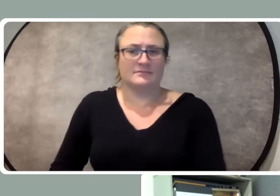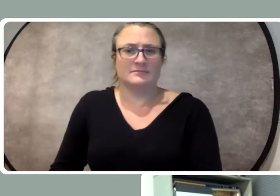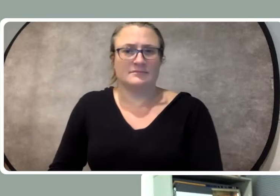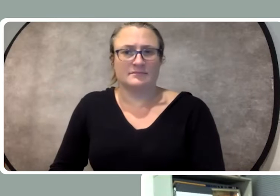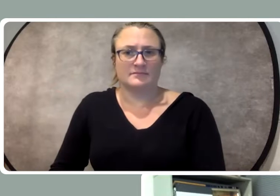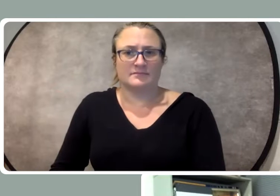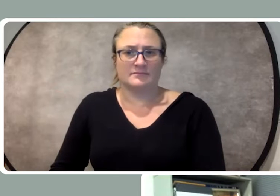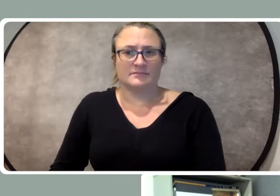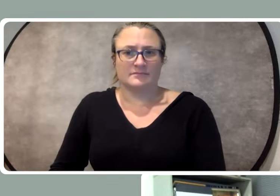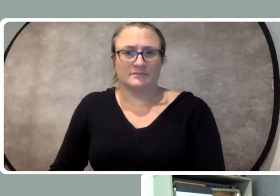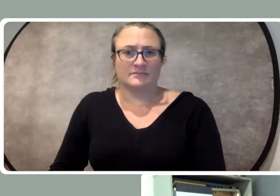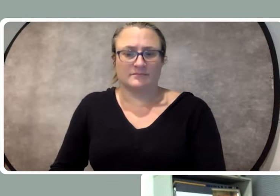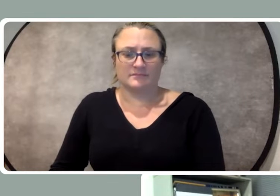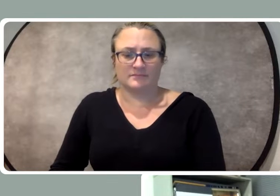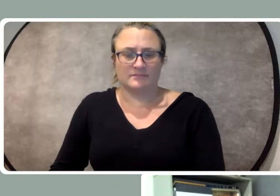And